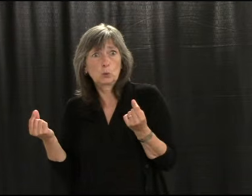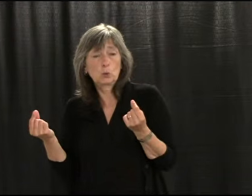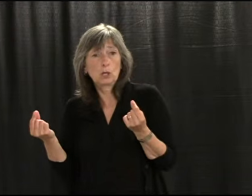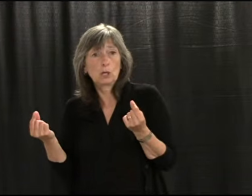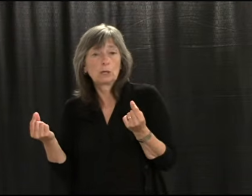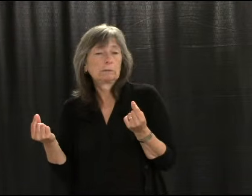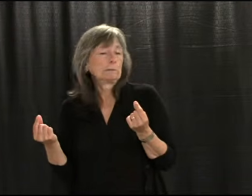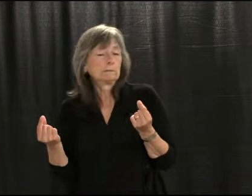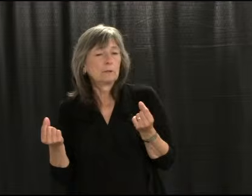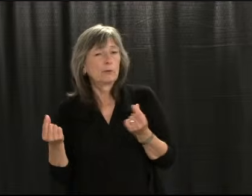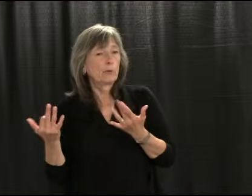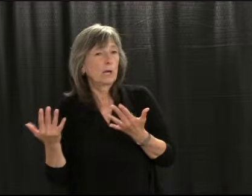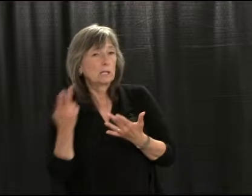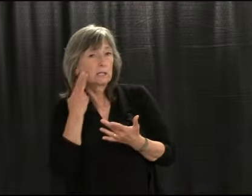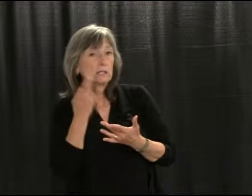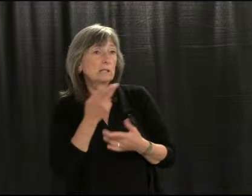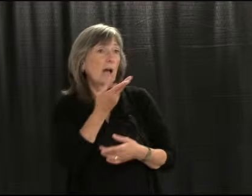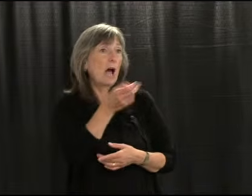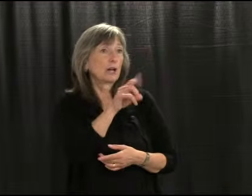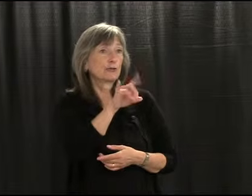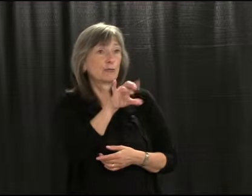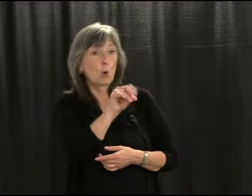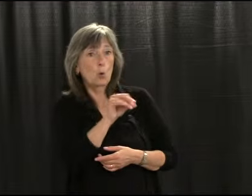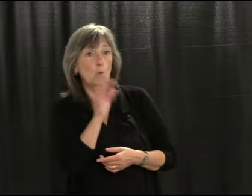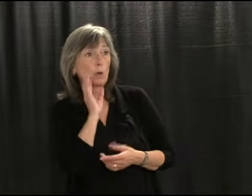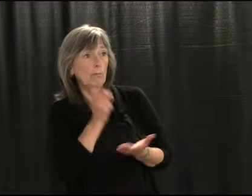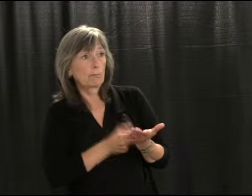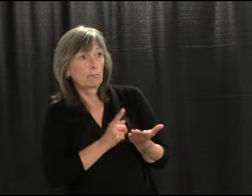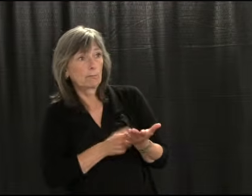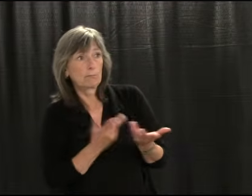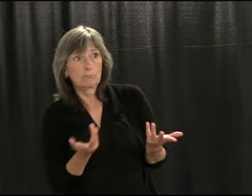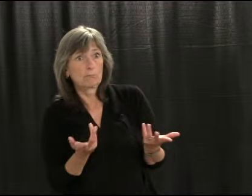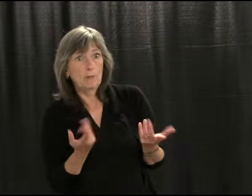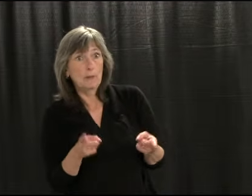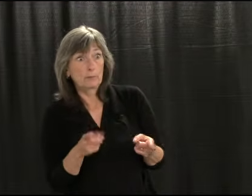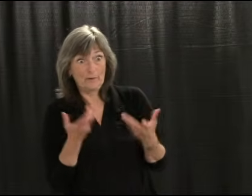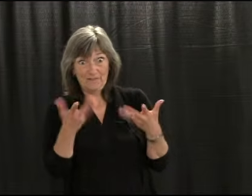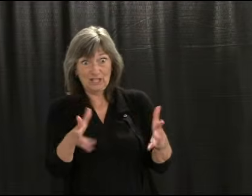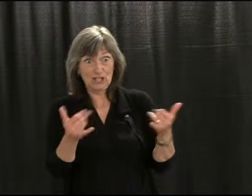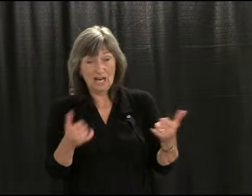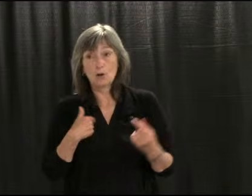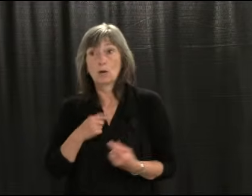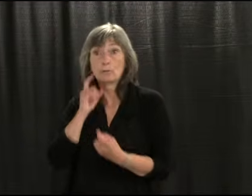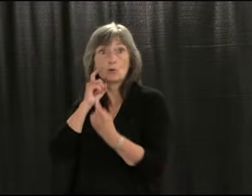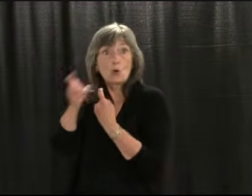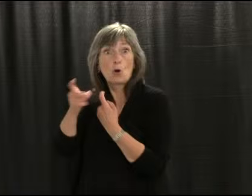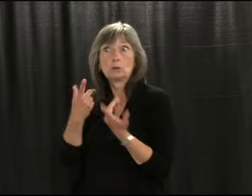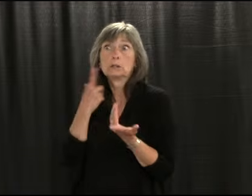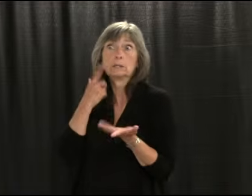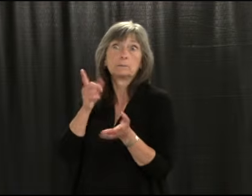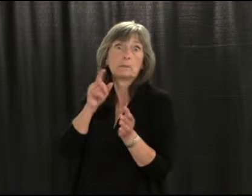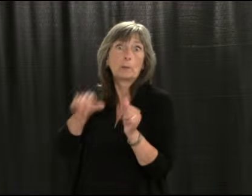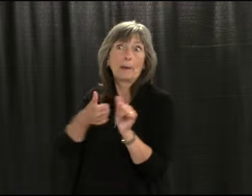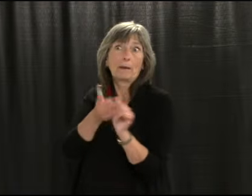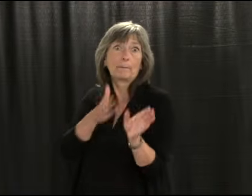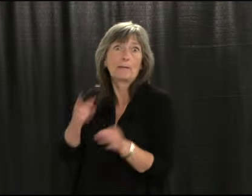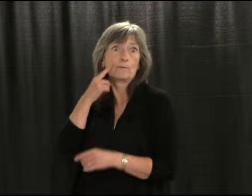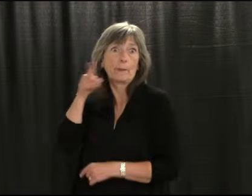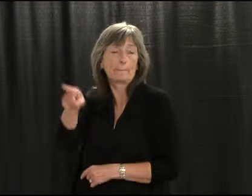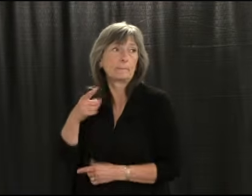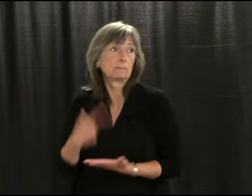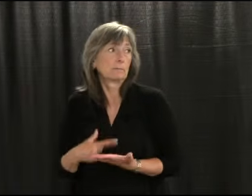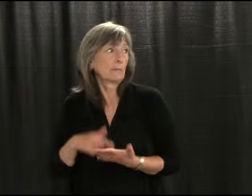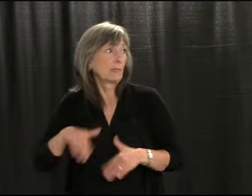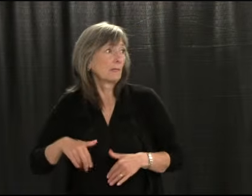We'll have to have those conversations with NL Hydro as soon as we leave this media briefing to talk to them about their backup plans, but